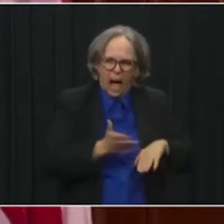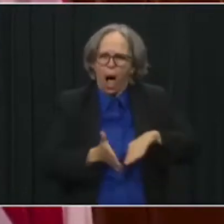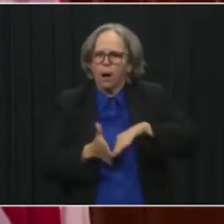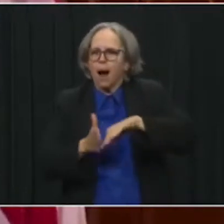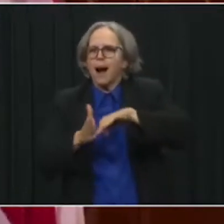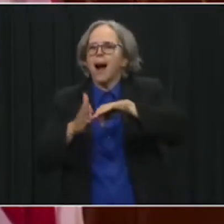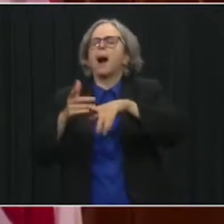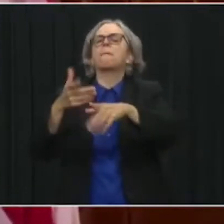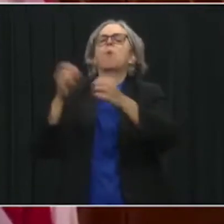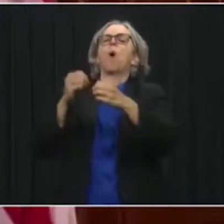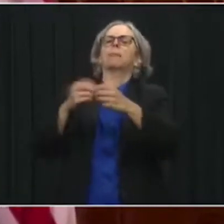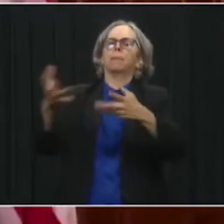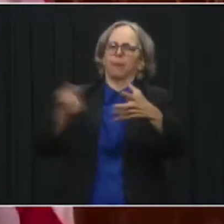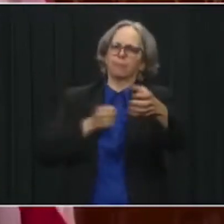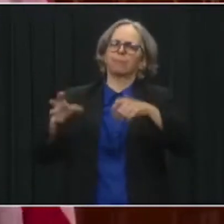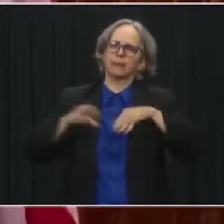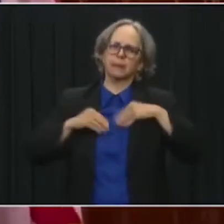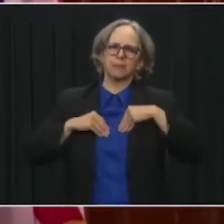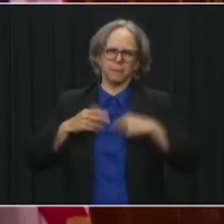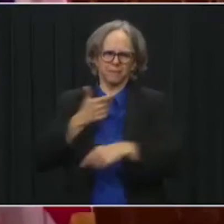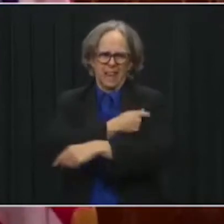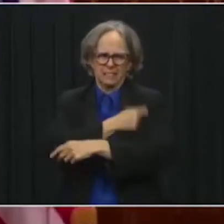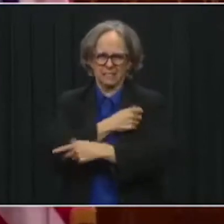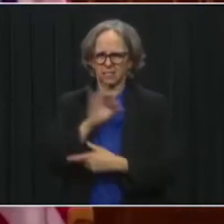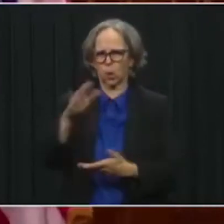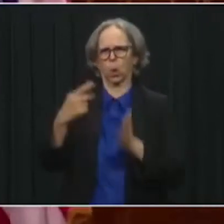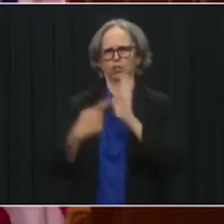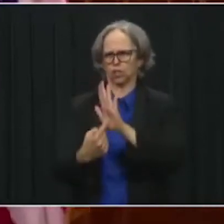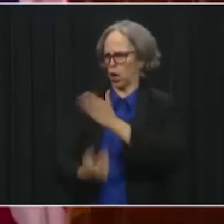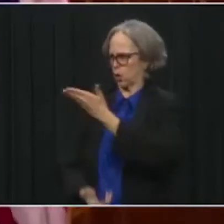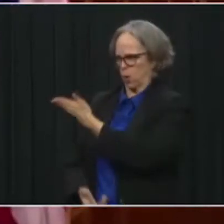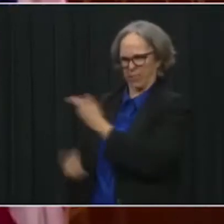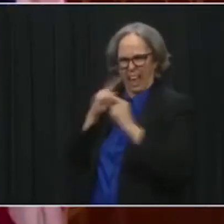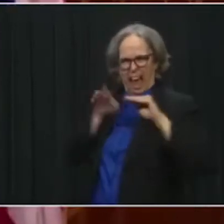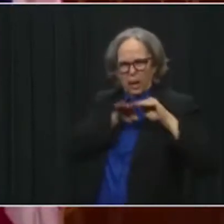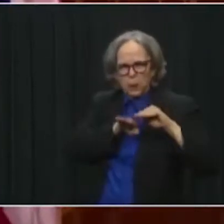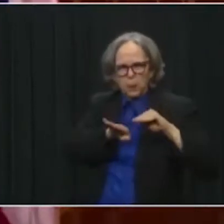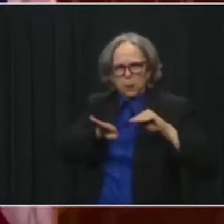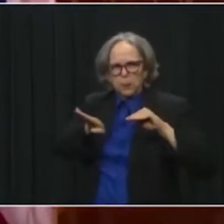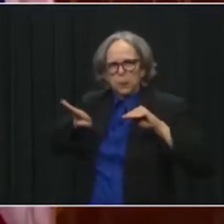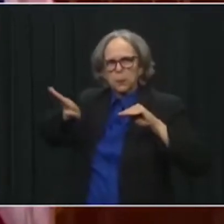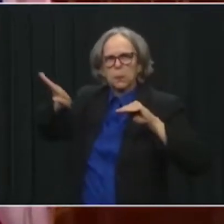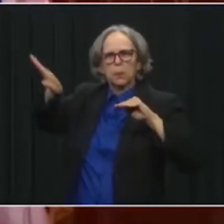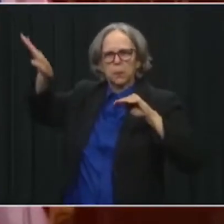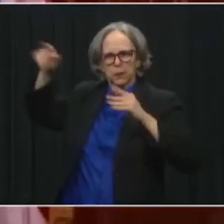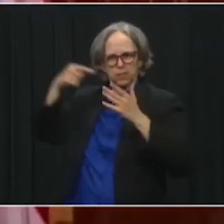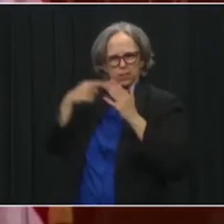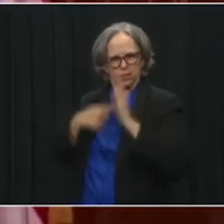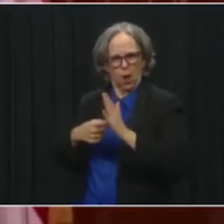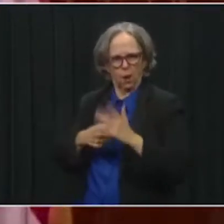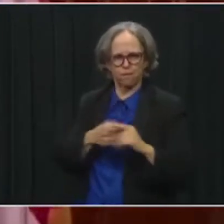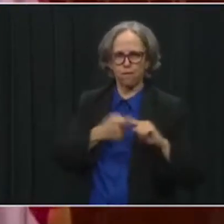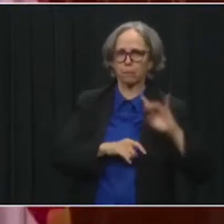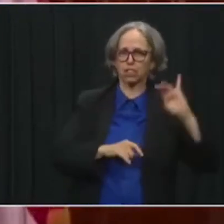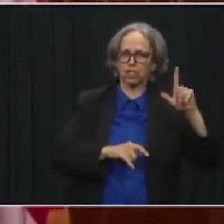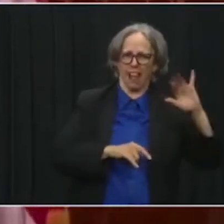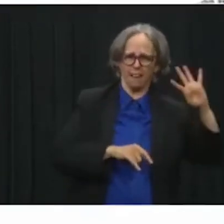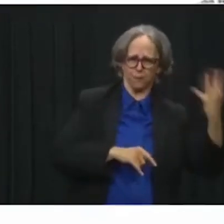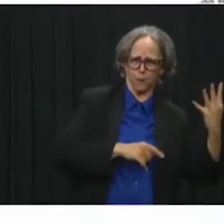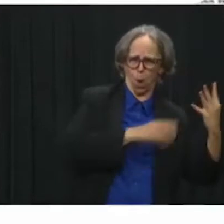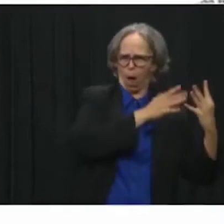the increase in vaccinations around the state since July 4th. So that's overall